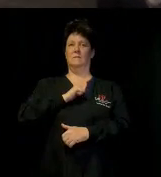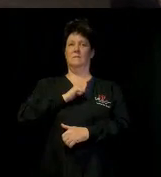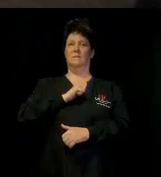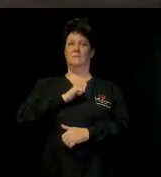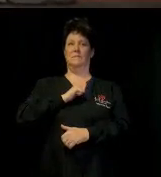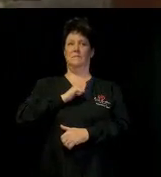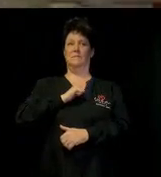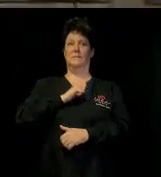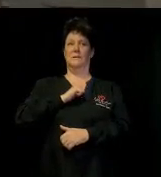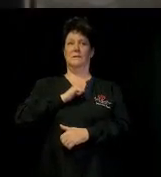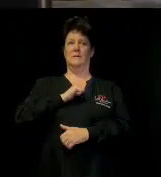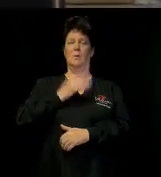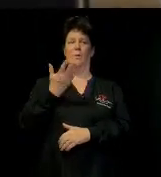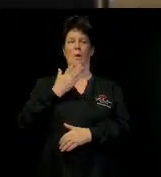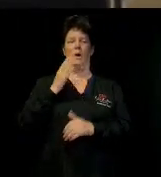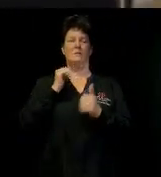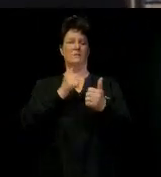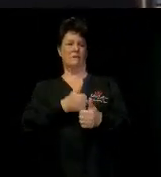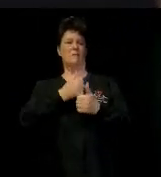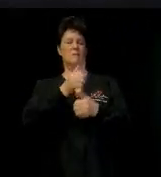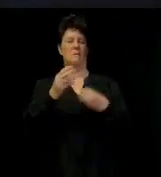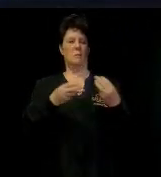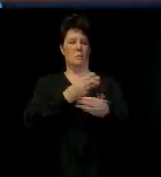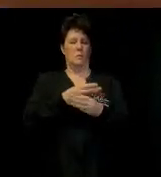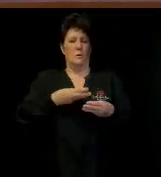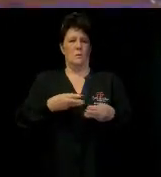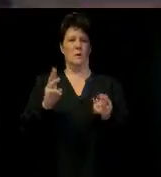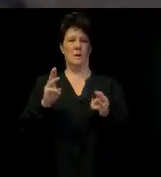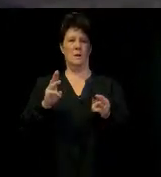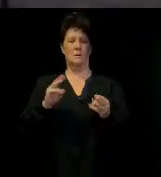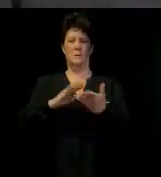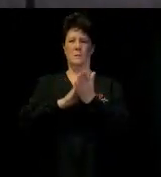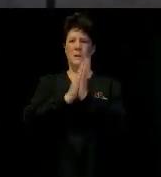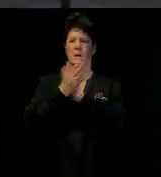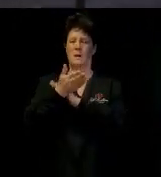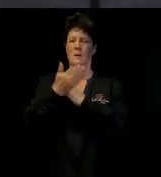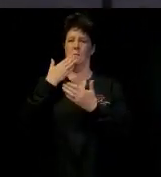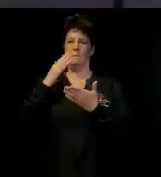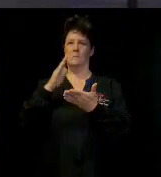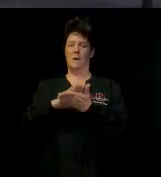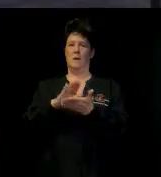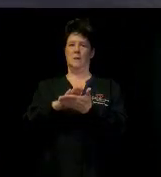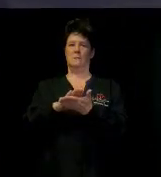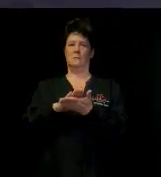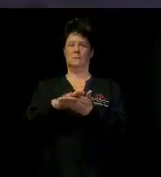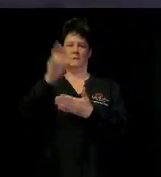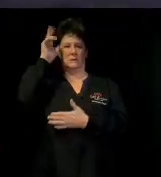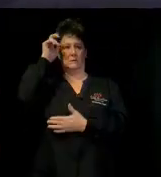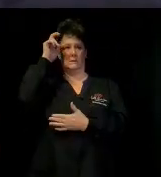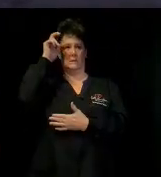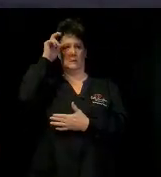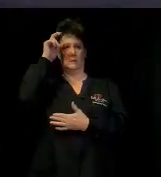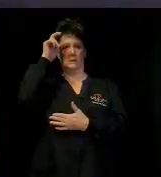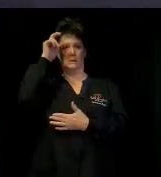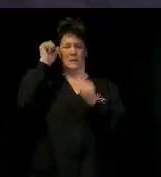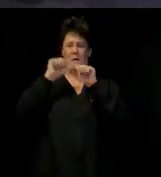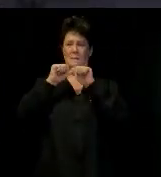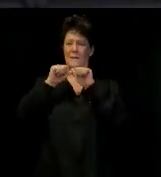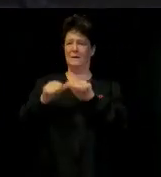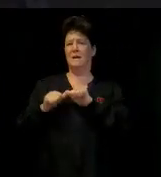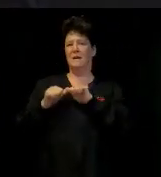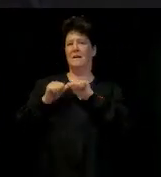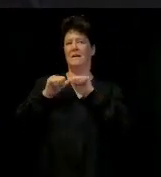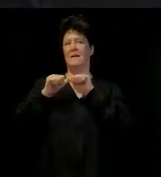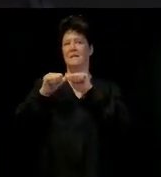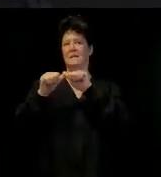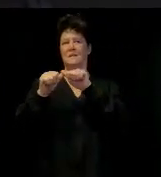become corrupt through the lust and desires that spring forth delusion. And be constantly renewed in the spirit of your